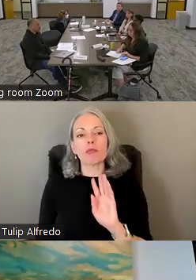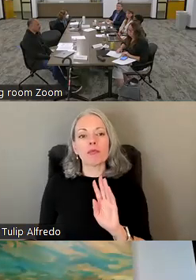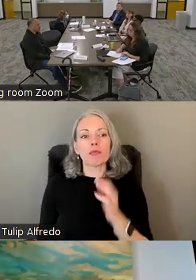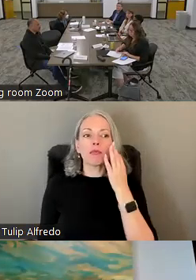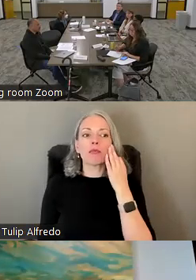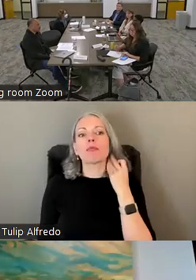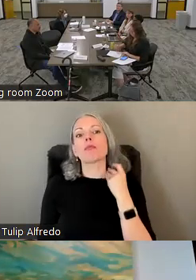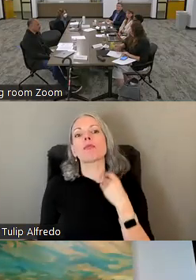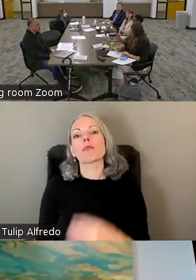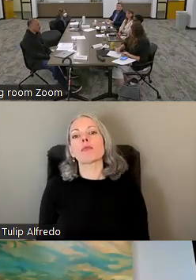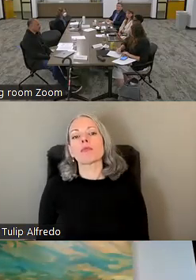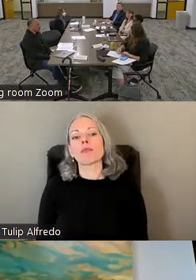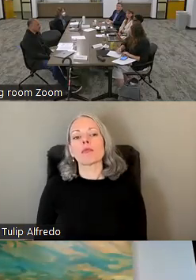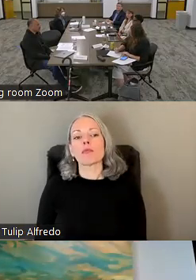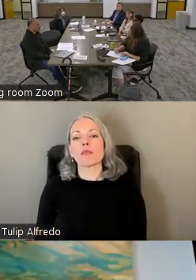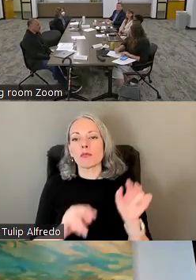number 65, Rosie.